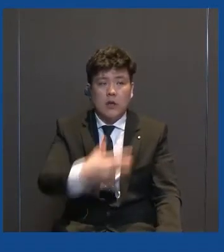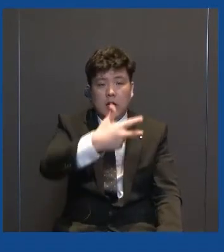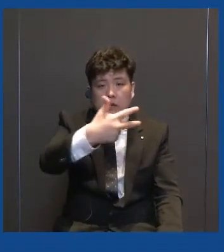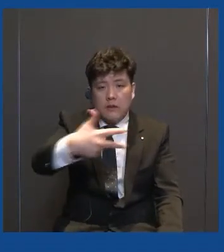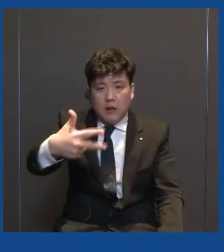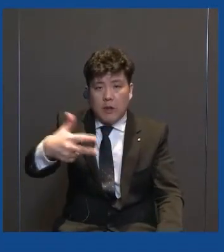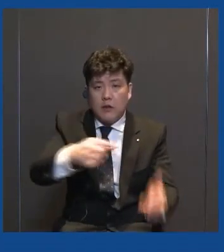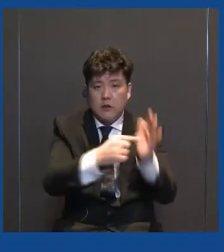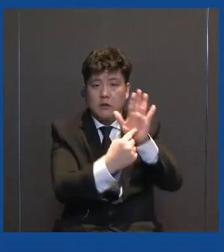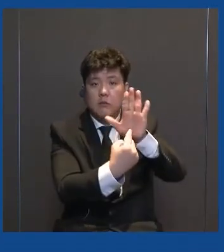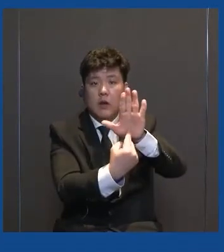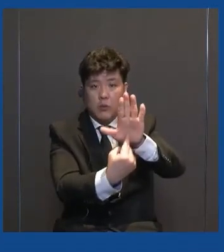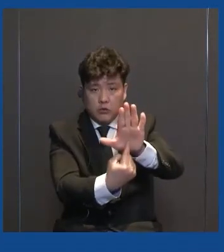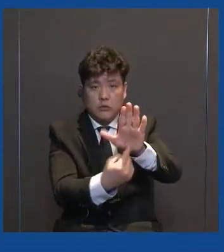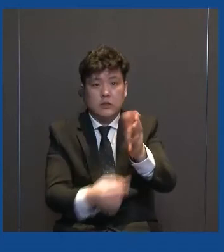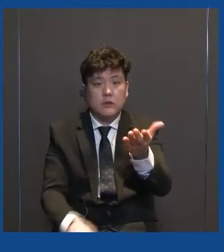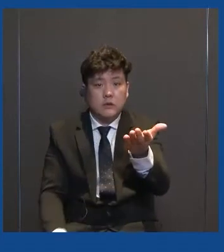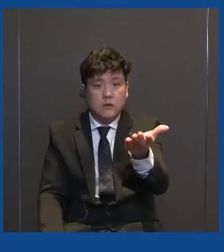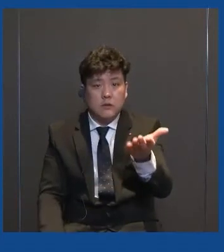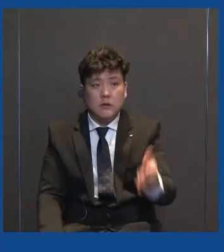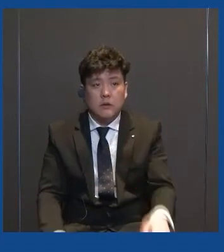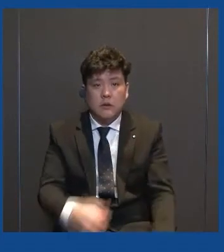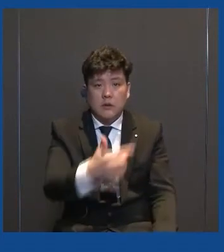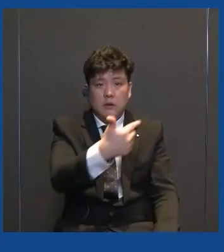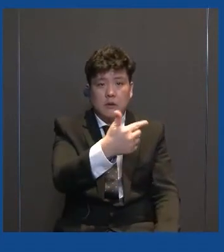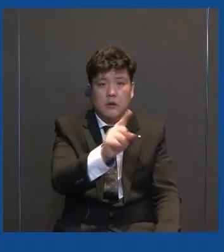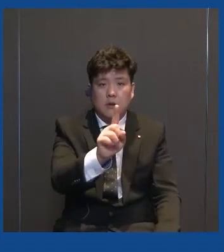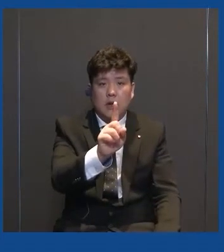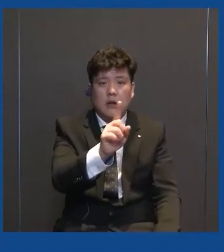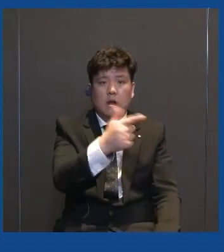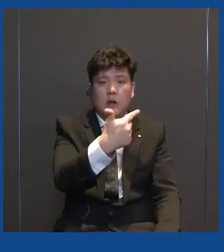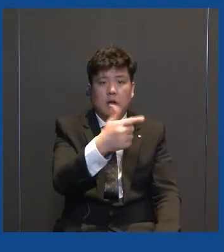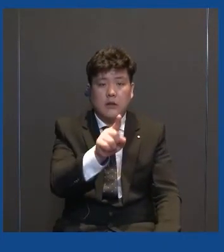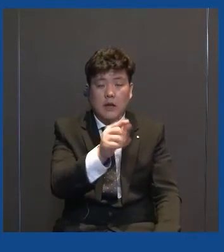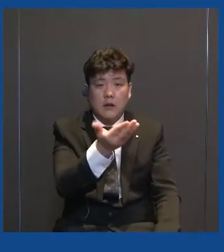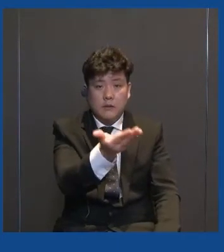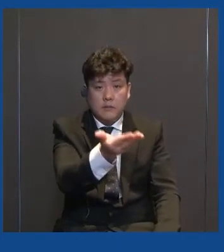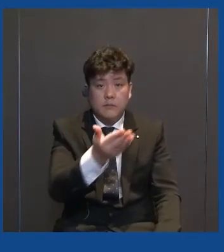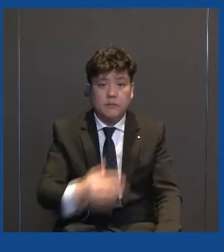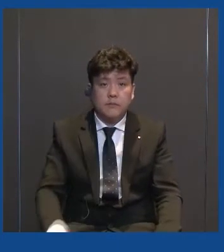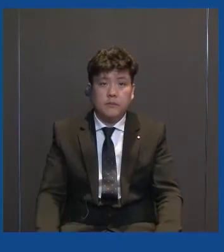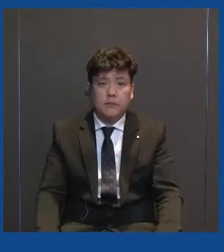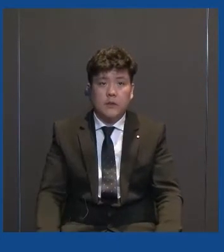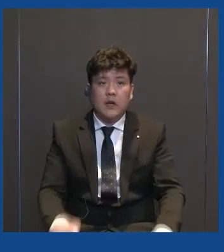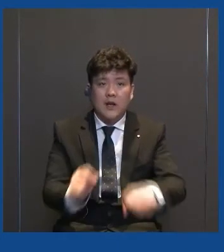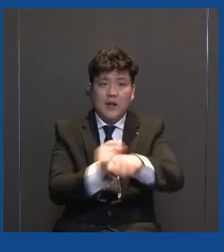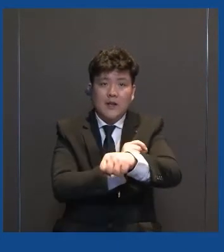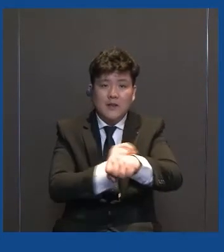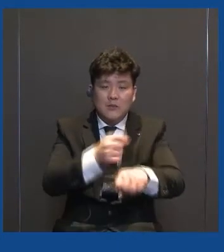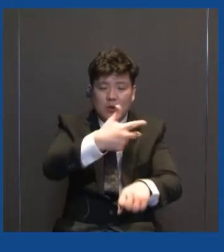possible in Denmark? So if I could ask Nena, MONRAD BOEL,